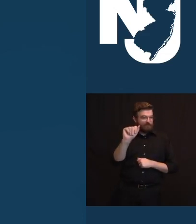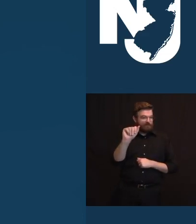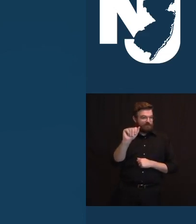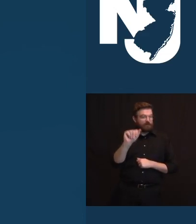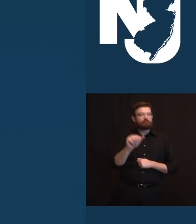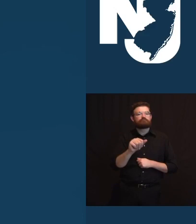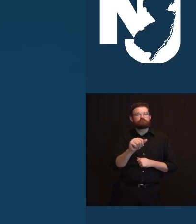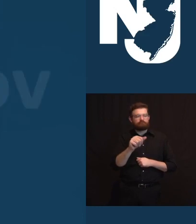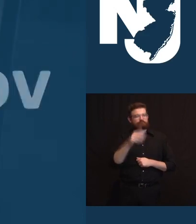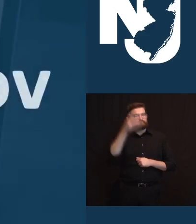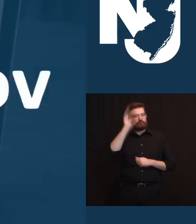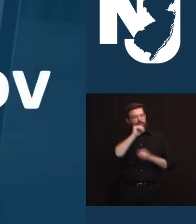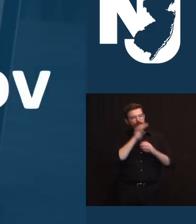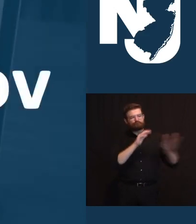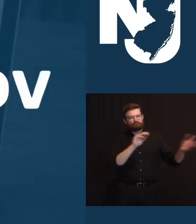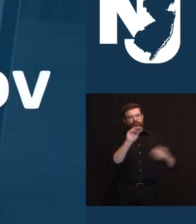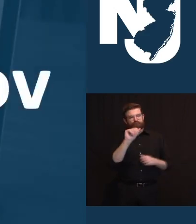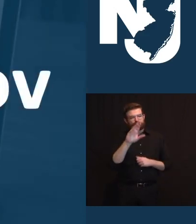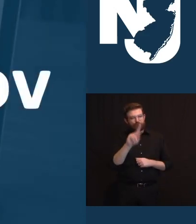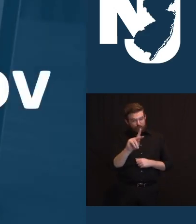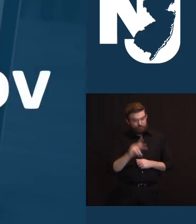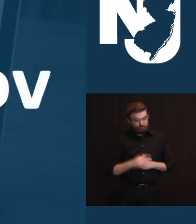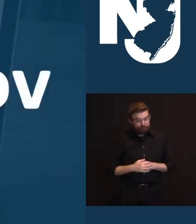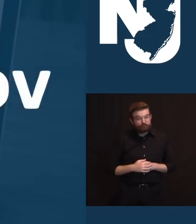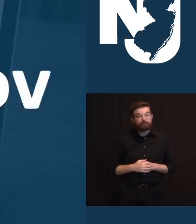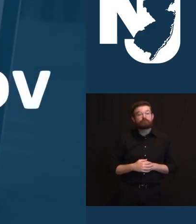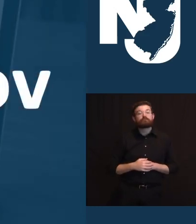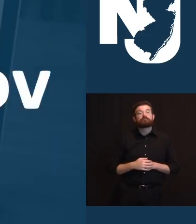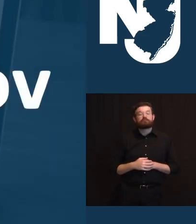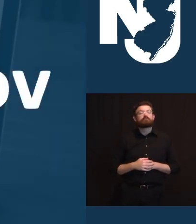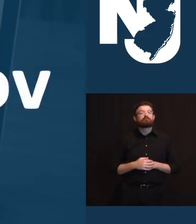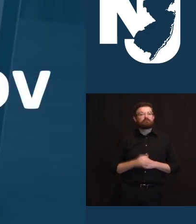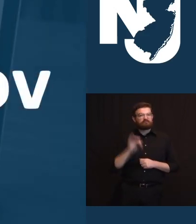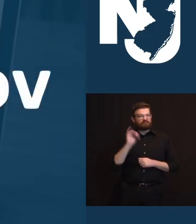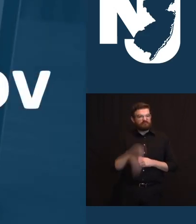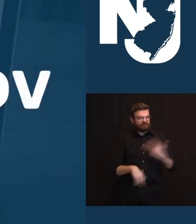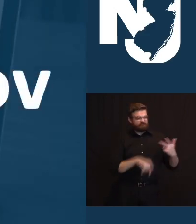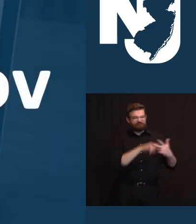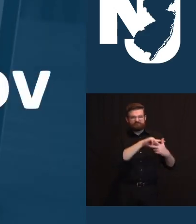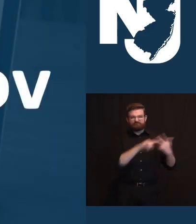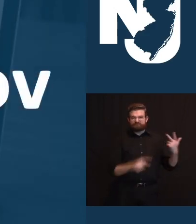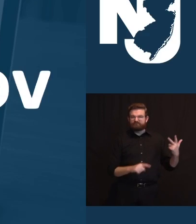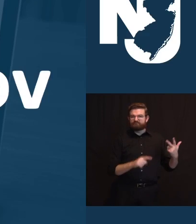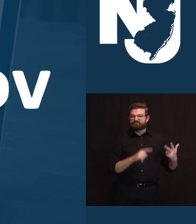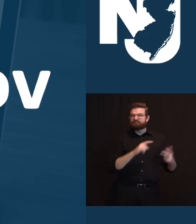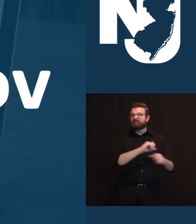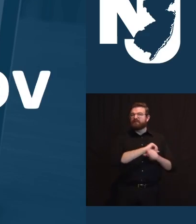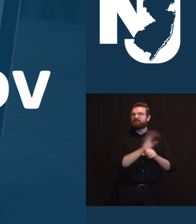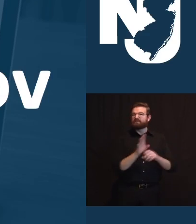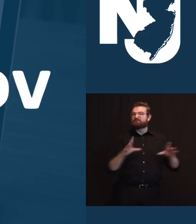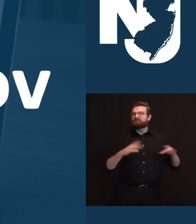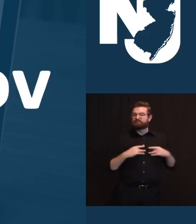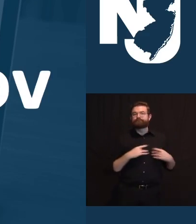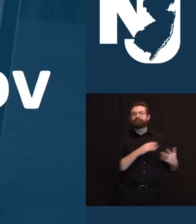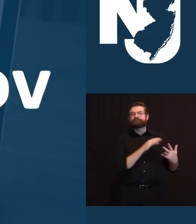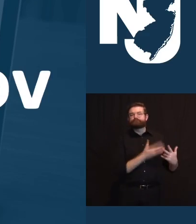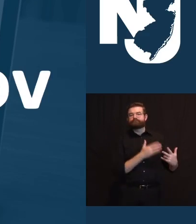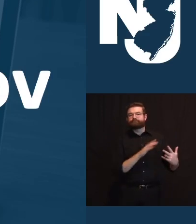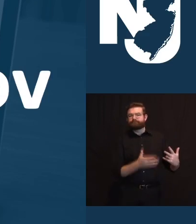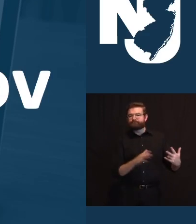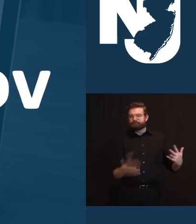more of the thousands we have lost to COVID-19. We remember them to ensure that none we have ever lost ever